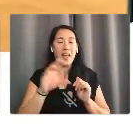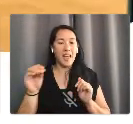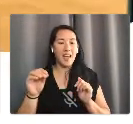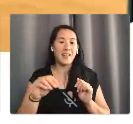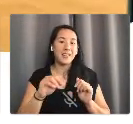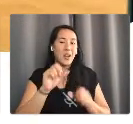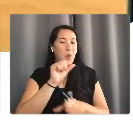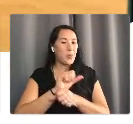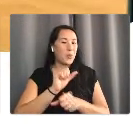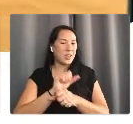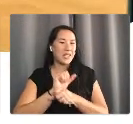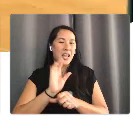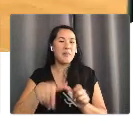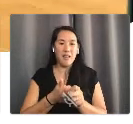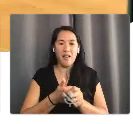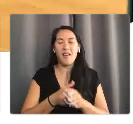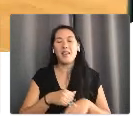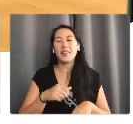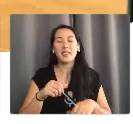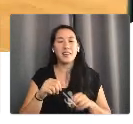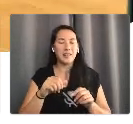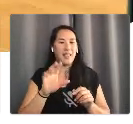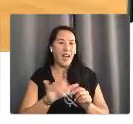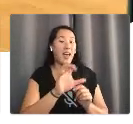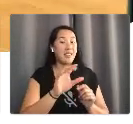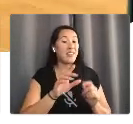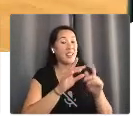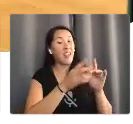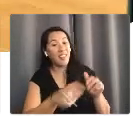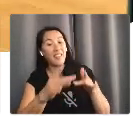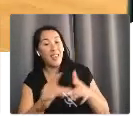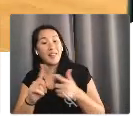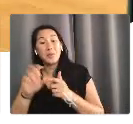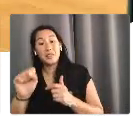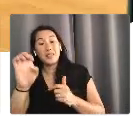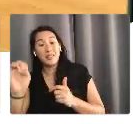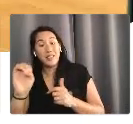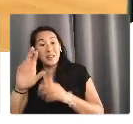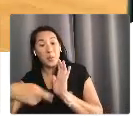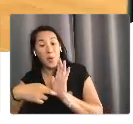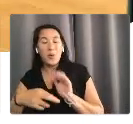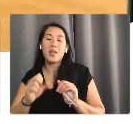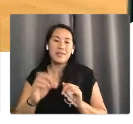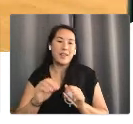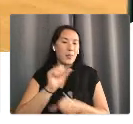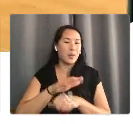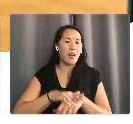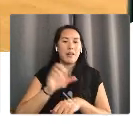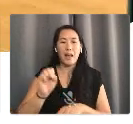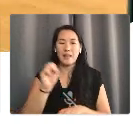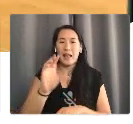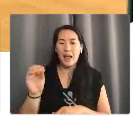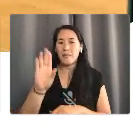behind a support desk, and eventually grew into an SE role, and then started to manage the solutions engineer on the SMB space. And I